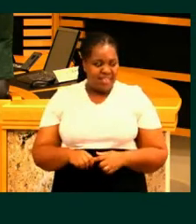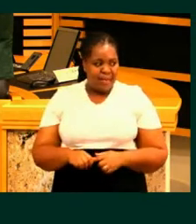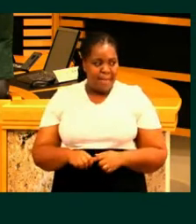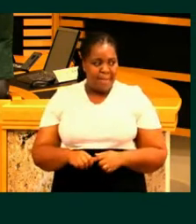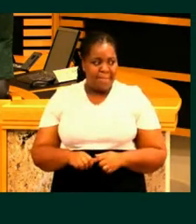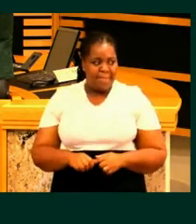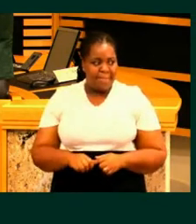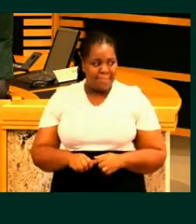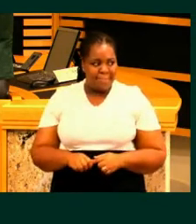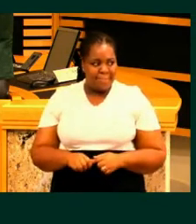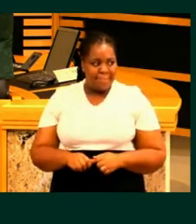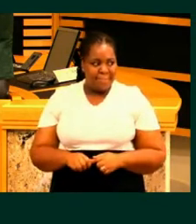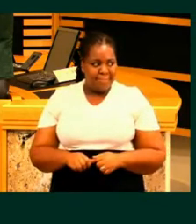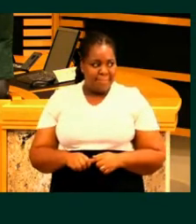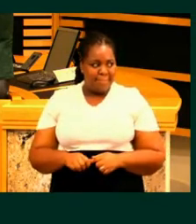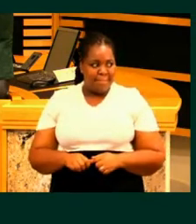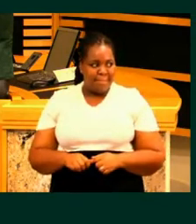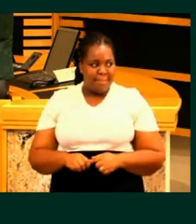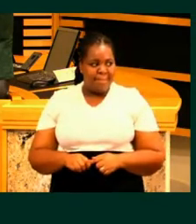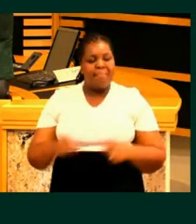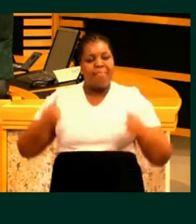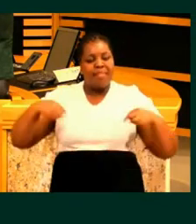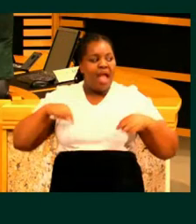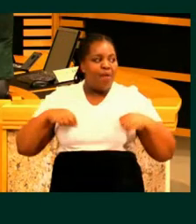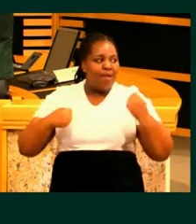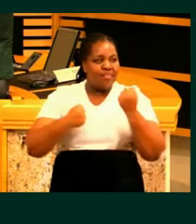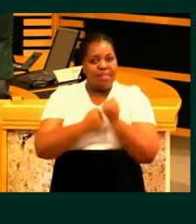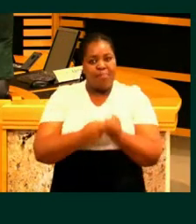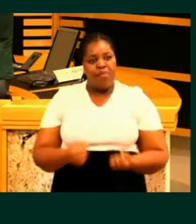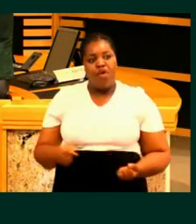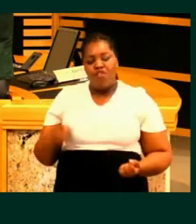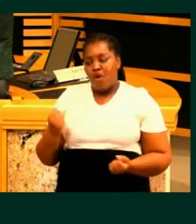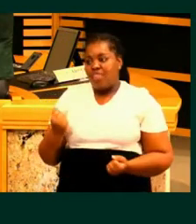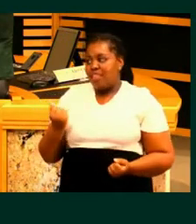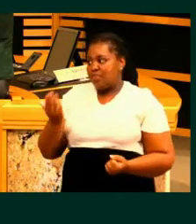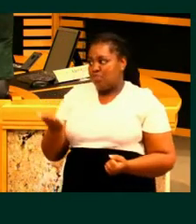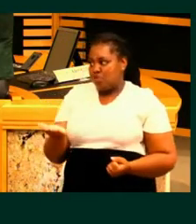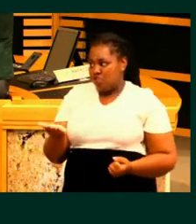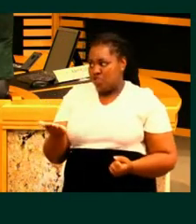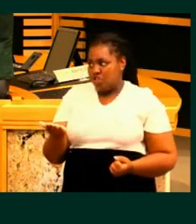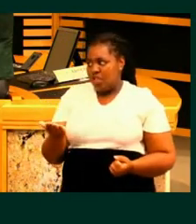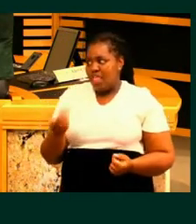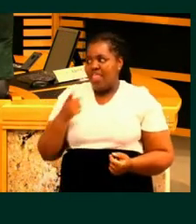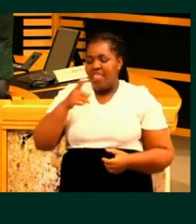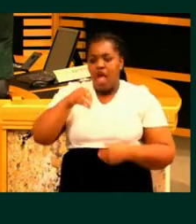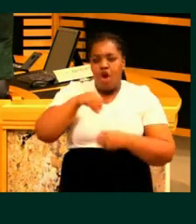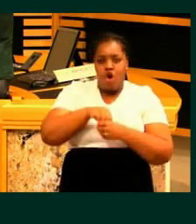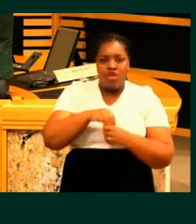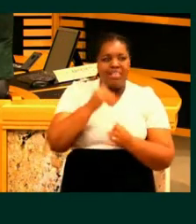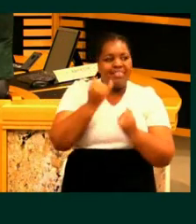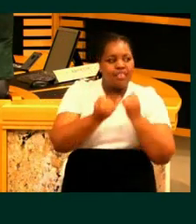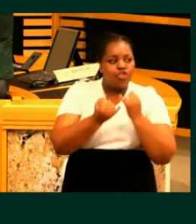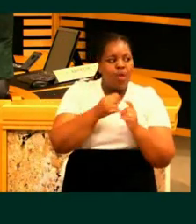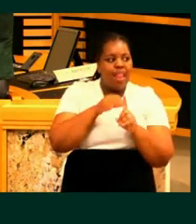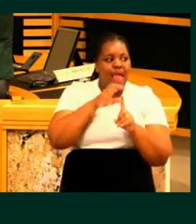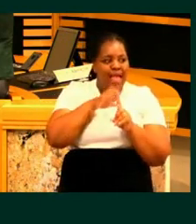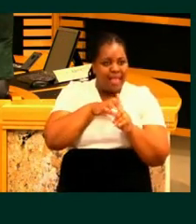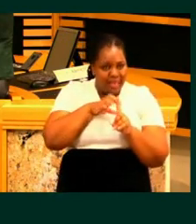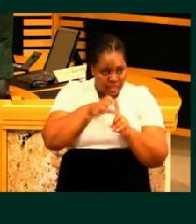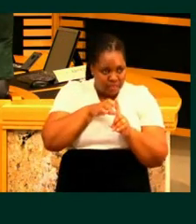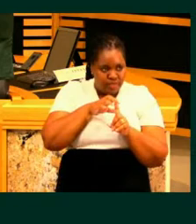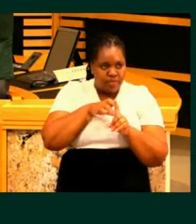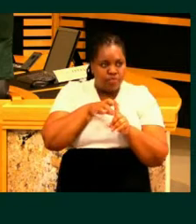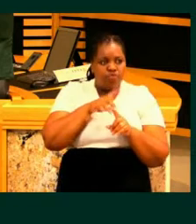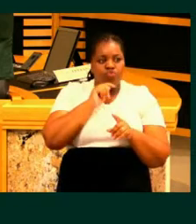that our support of this motion is within the context that sexual harassment